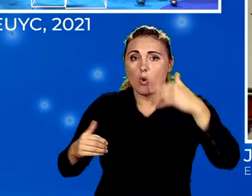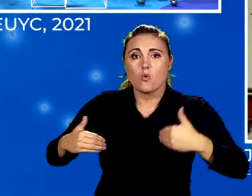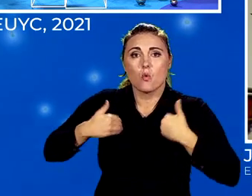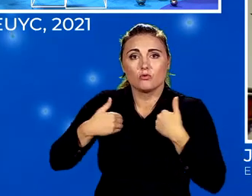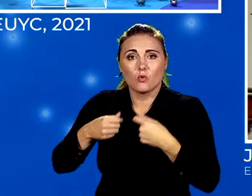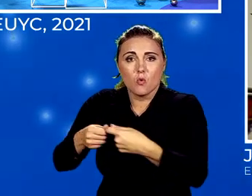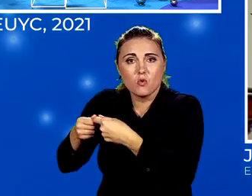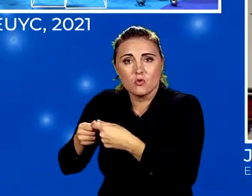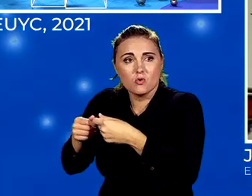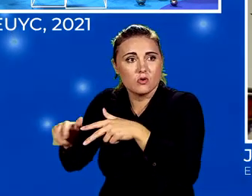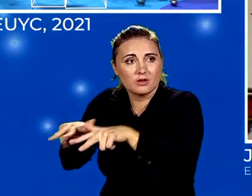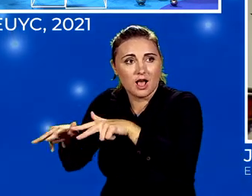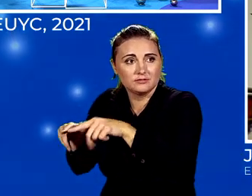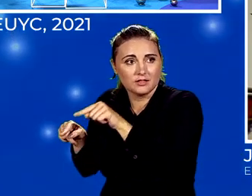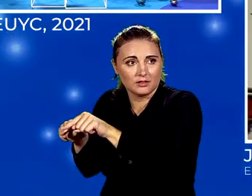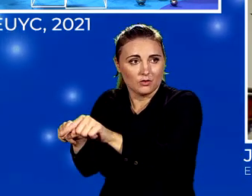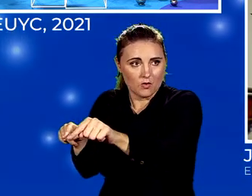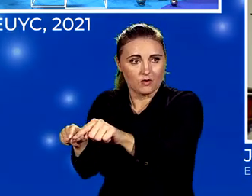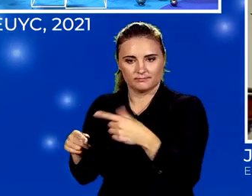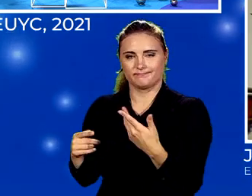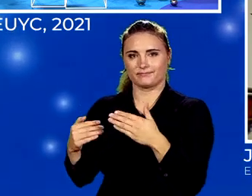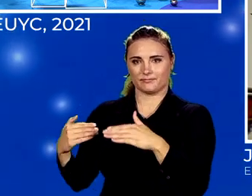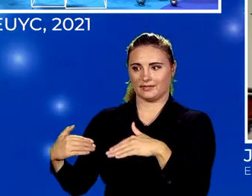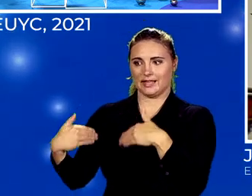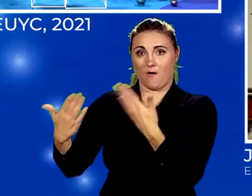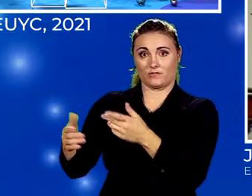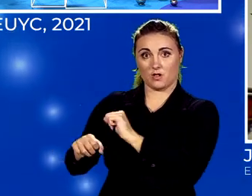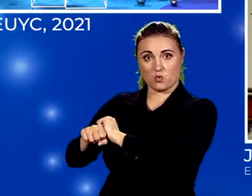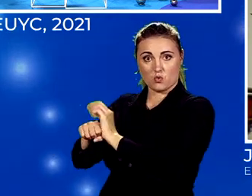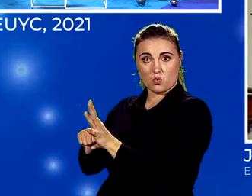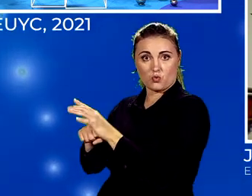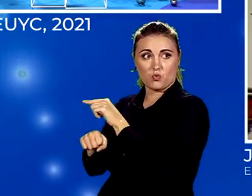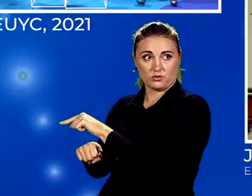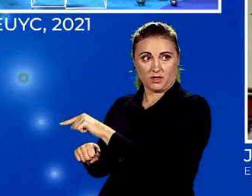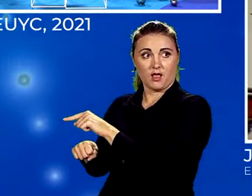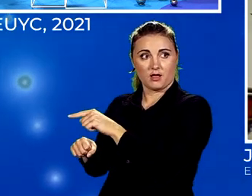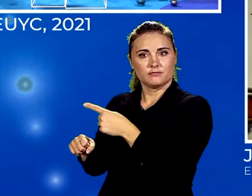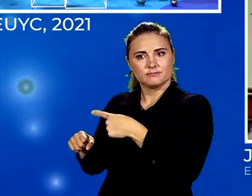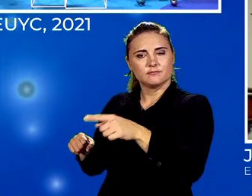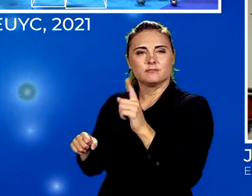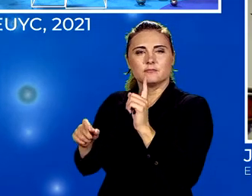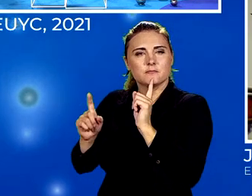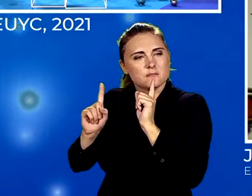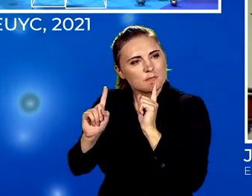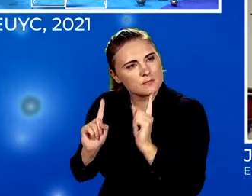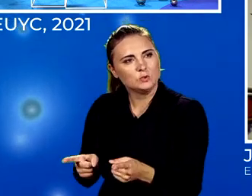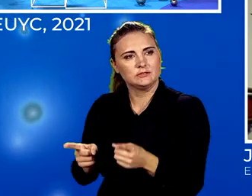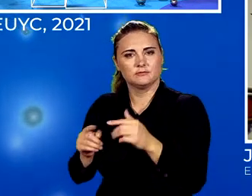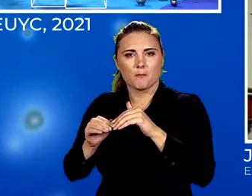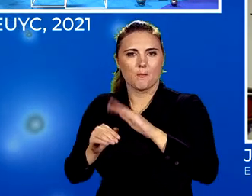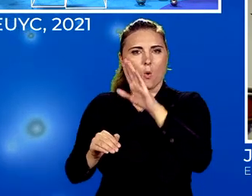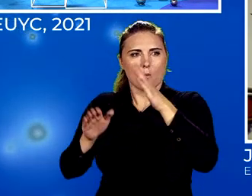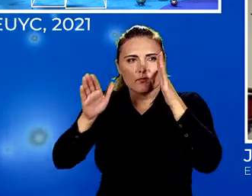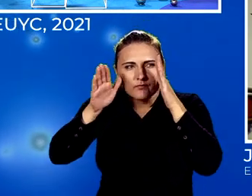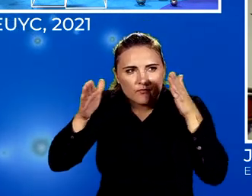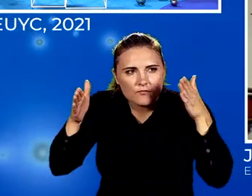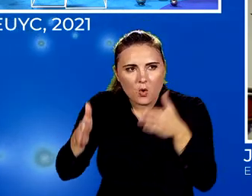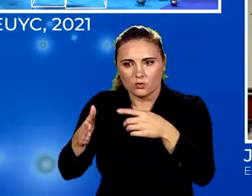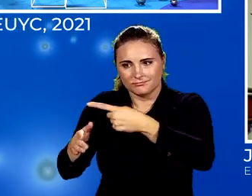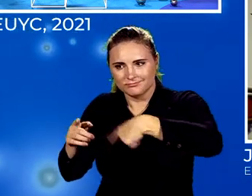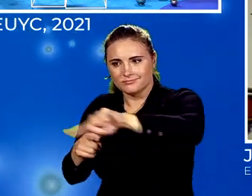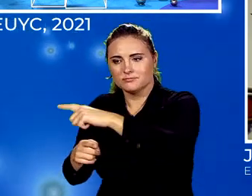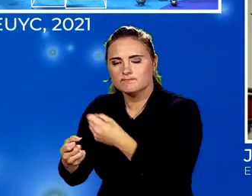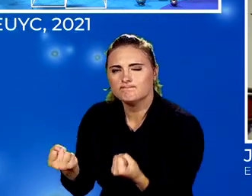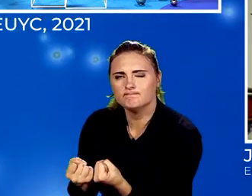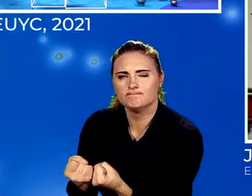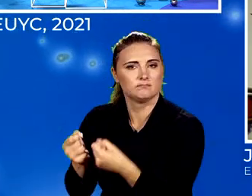aftermath of the pandemic. But specifically the support of the youth organizations. And when I am referring to